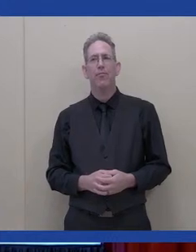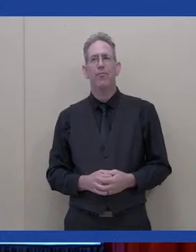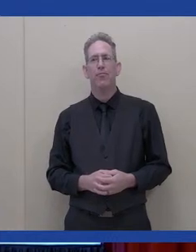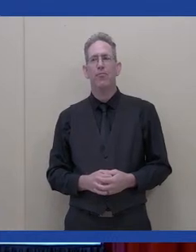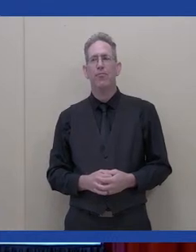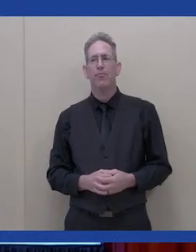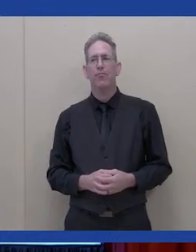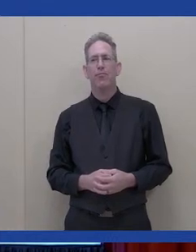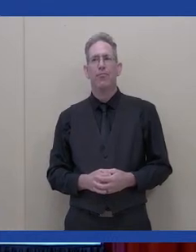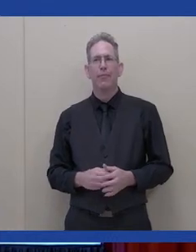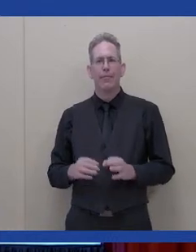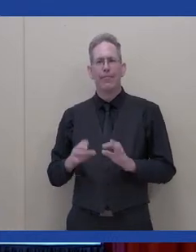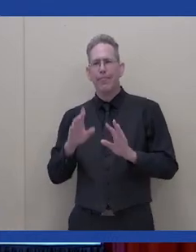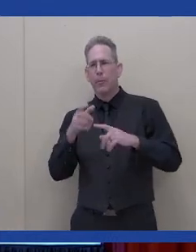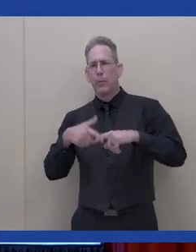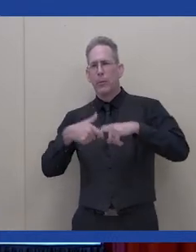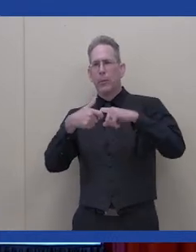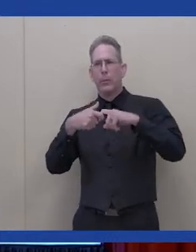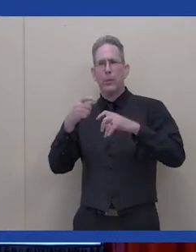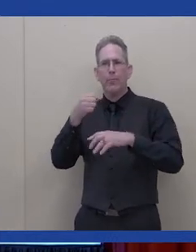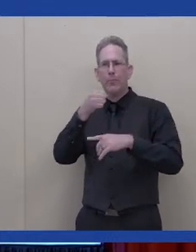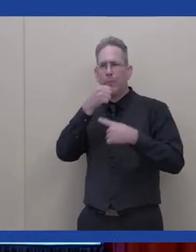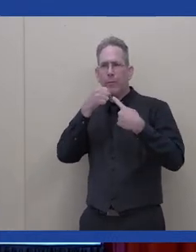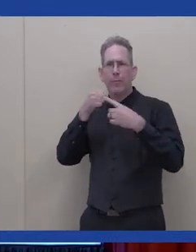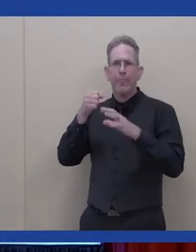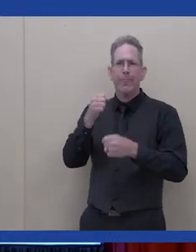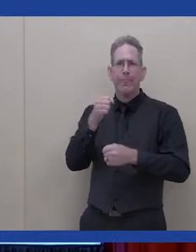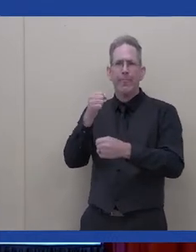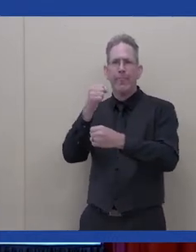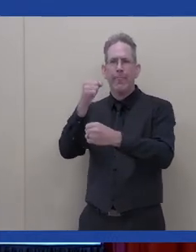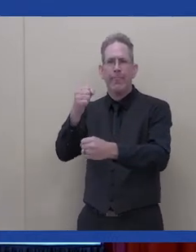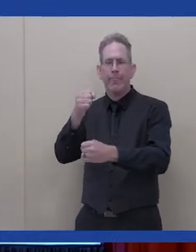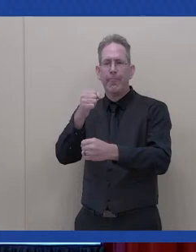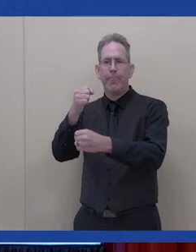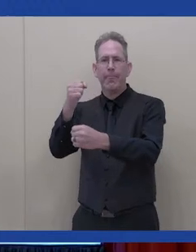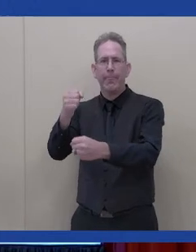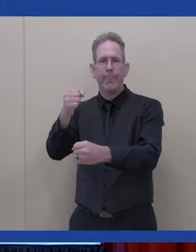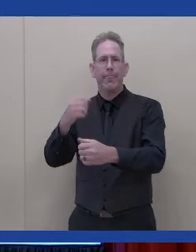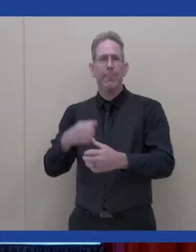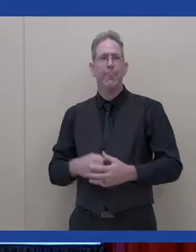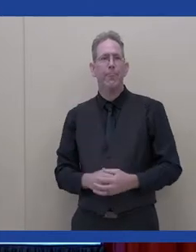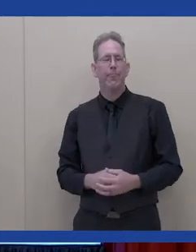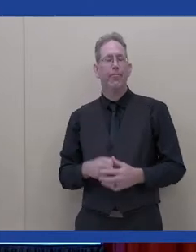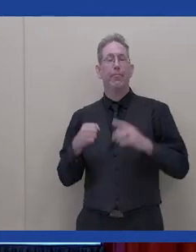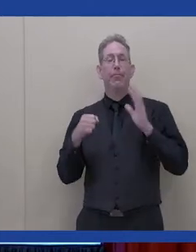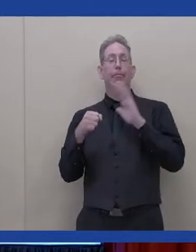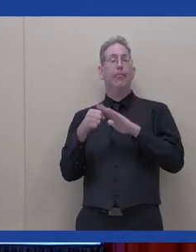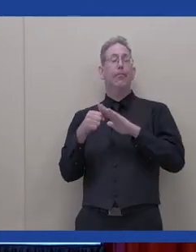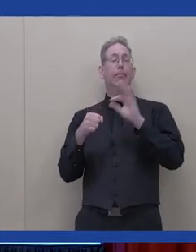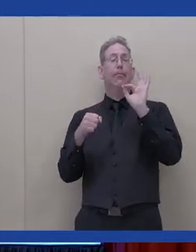Can we move it? Let's move it. Yeah, we can move it. Okay. You're in charge now? Yeah.